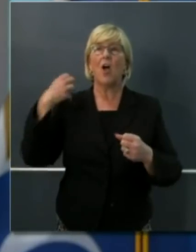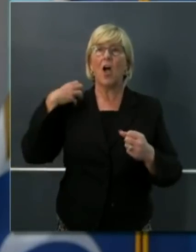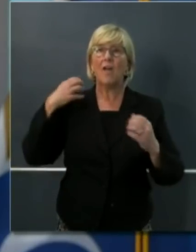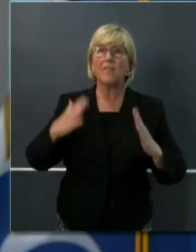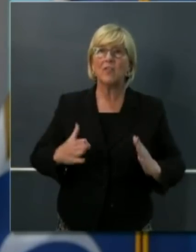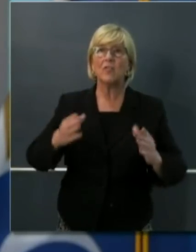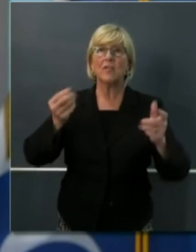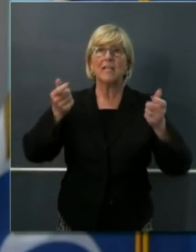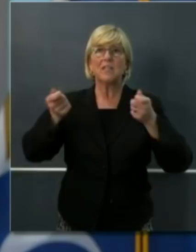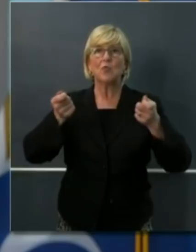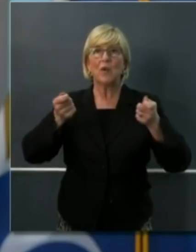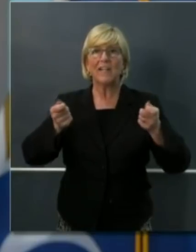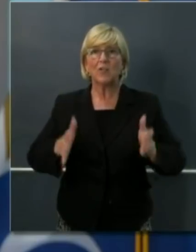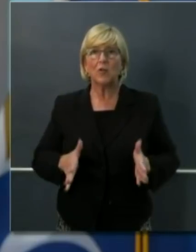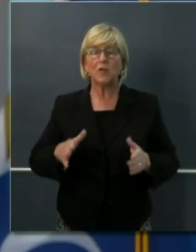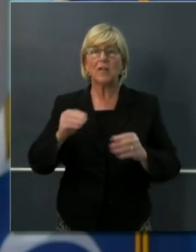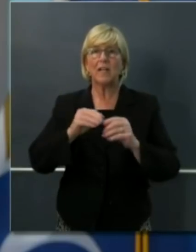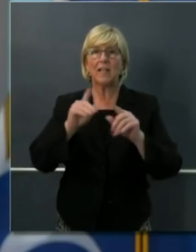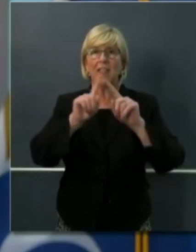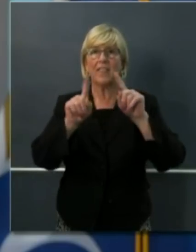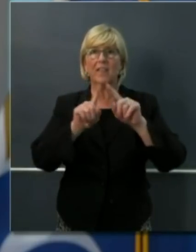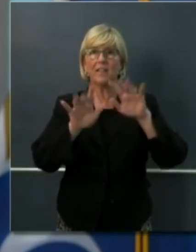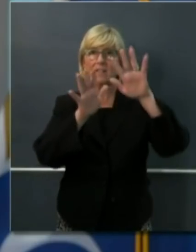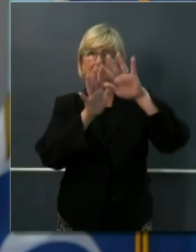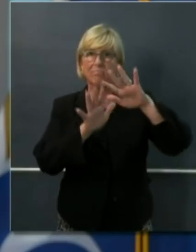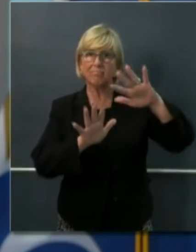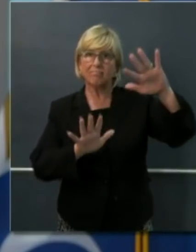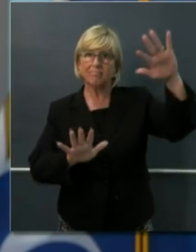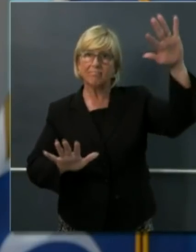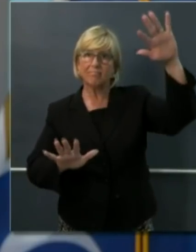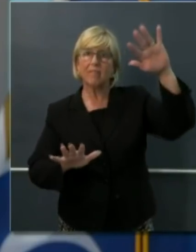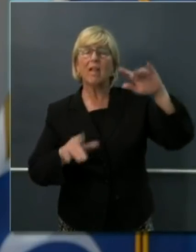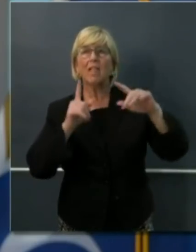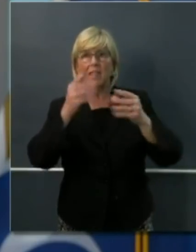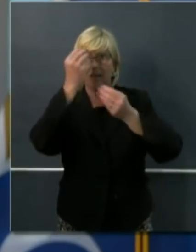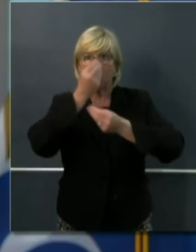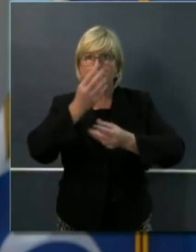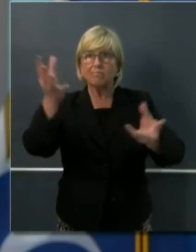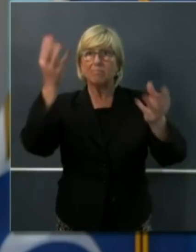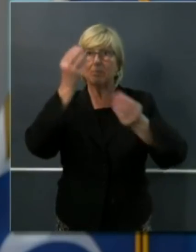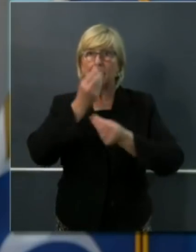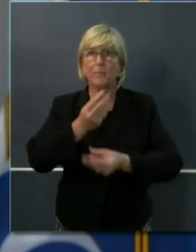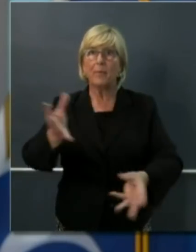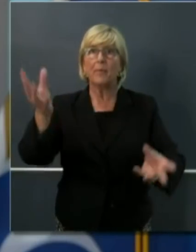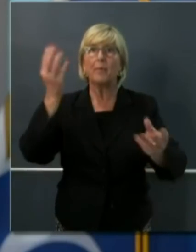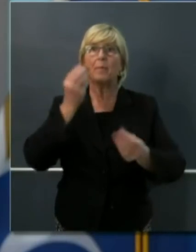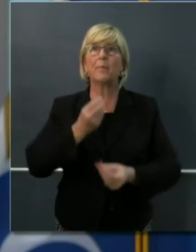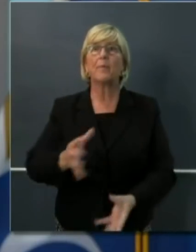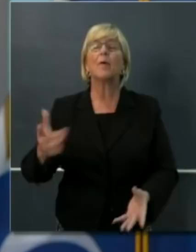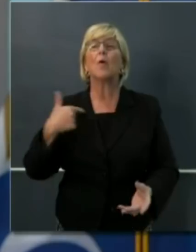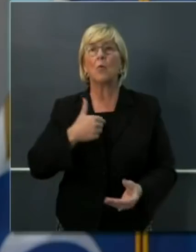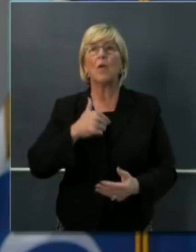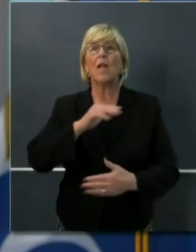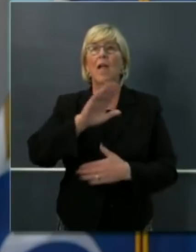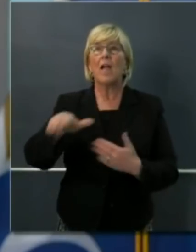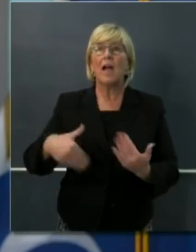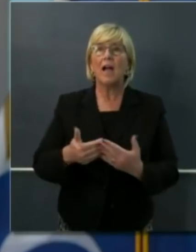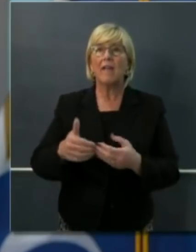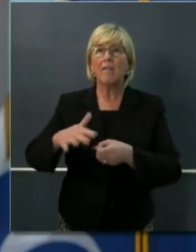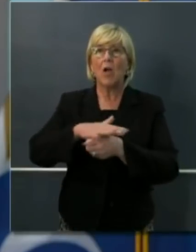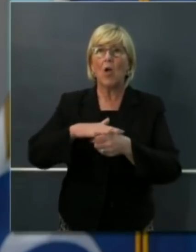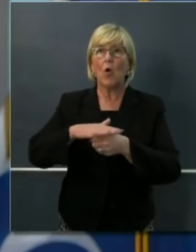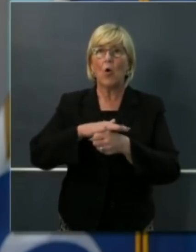officers in those regions for their great communication and effort working with us so that we have all the local